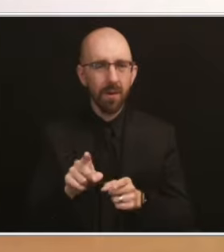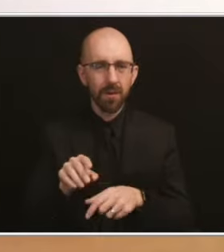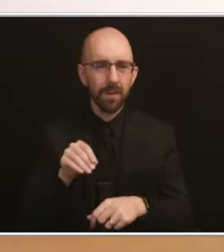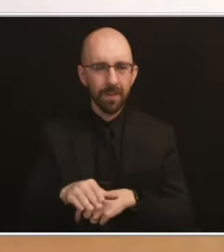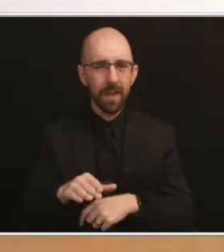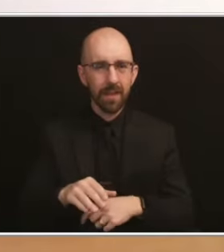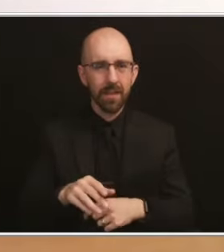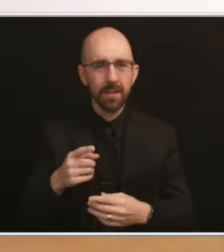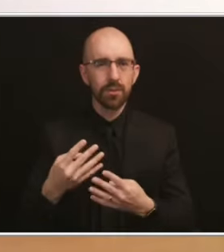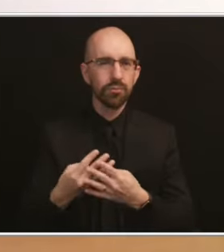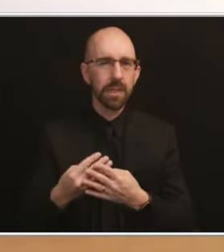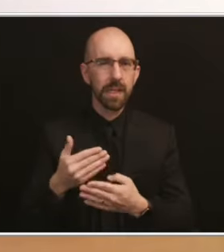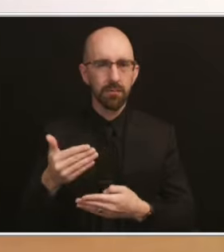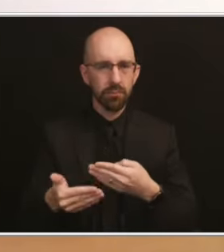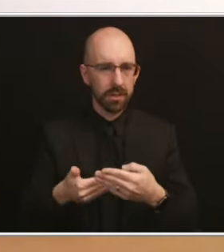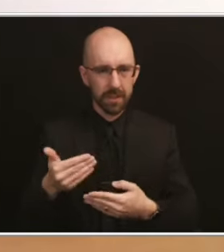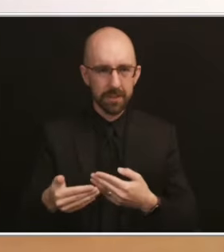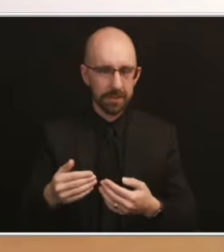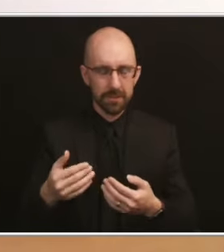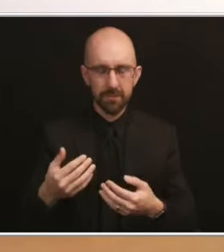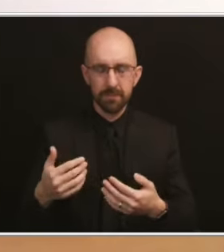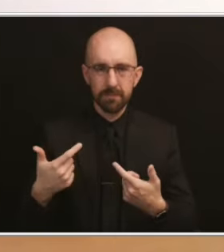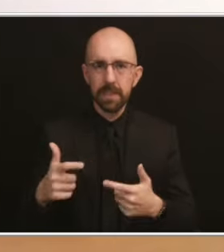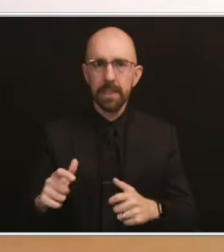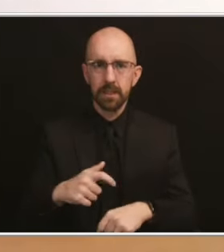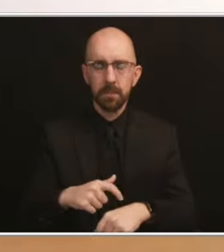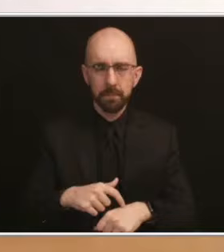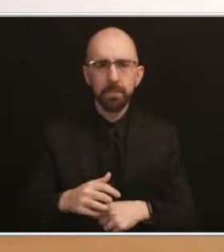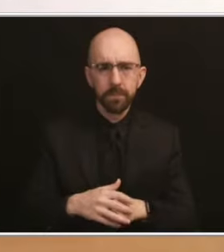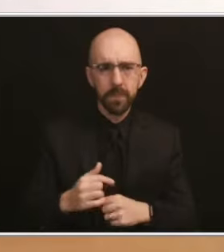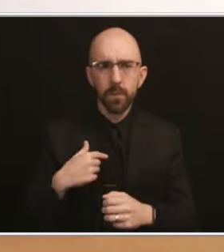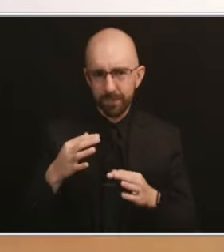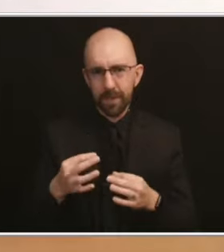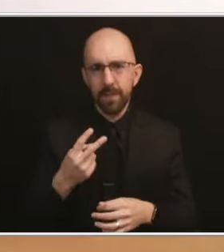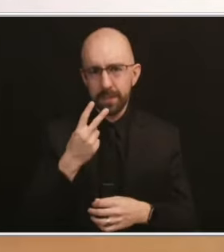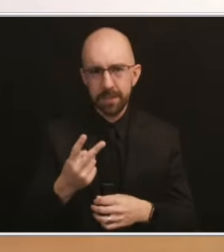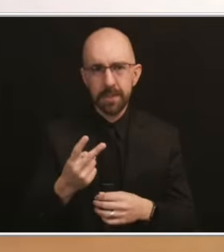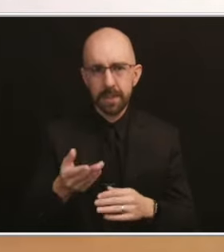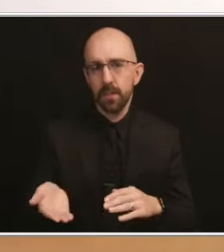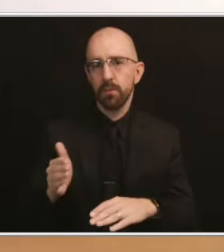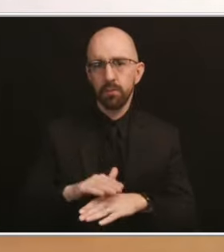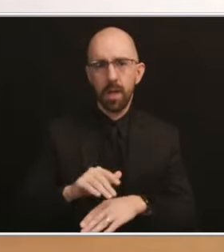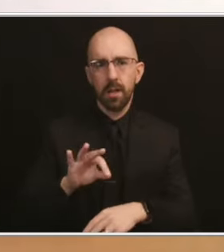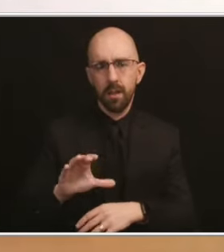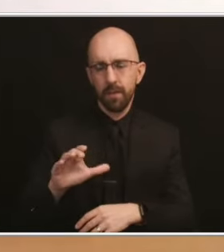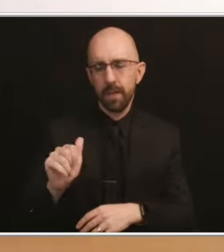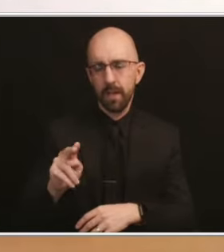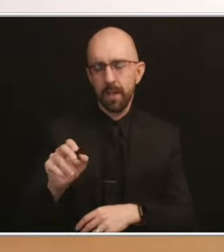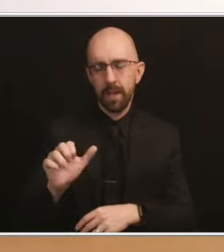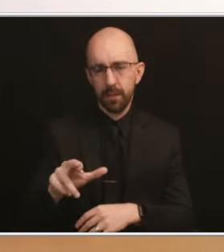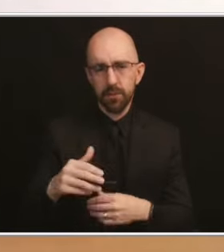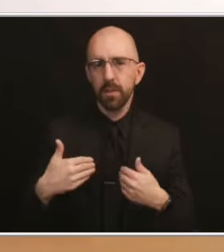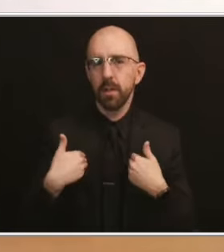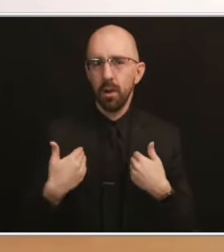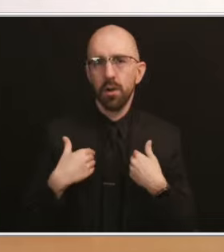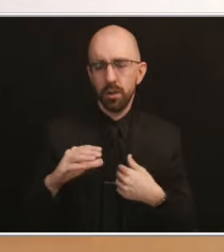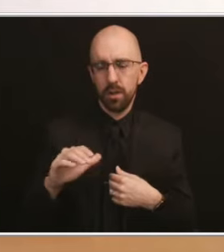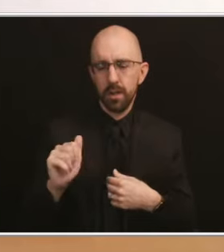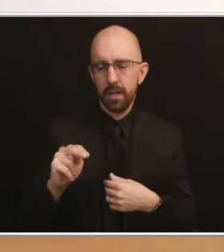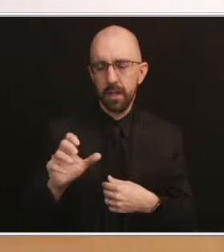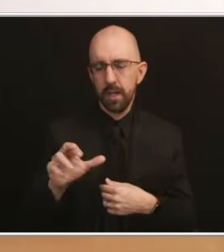screening process significantly, and we've definitely seen a rise of these younger cancer patients at